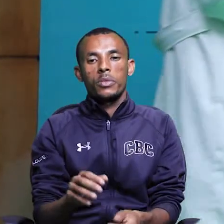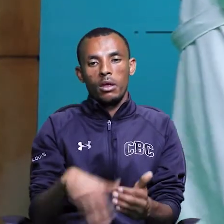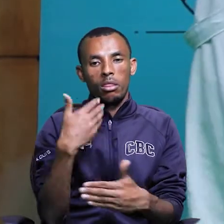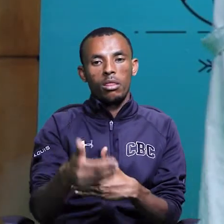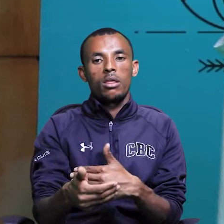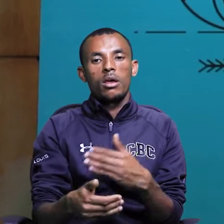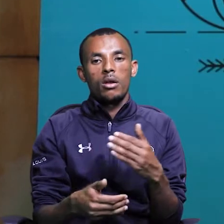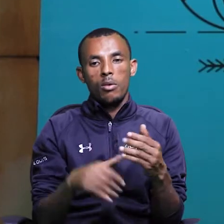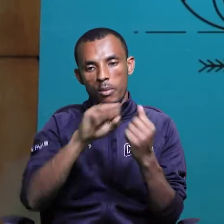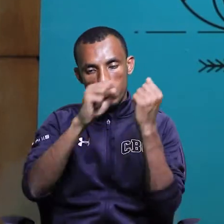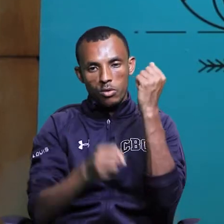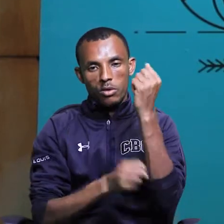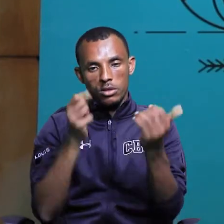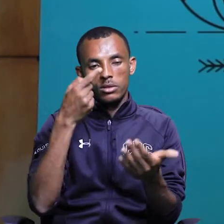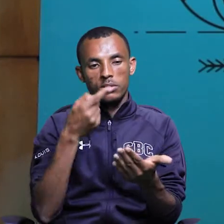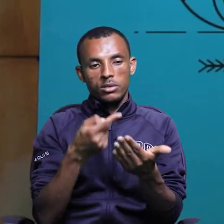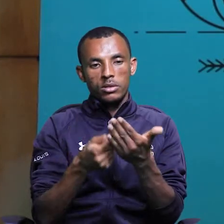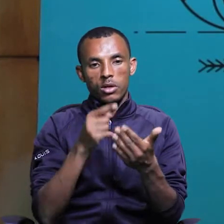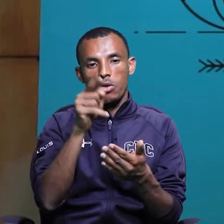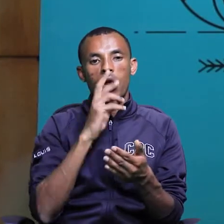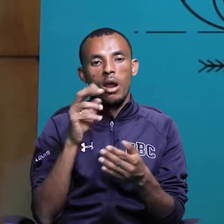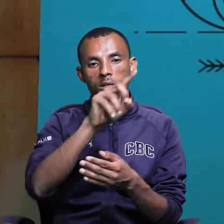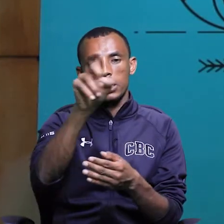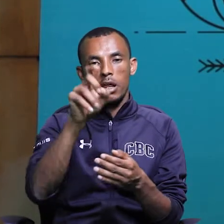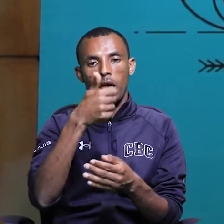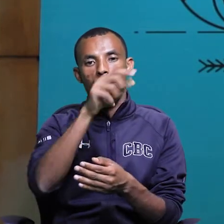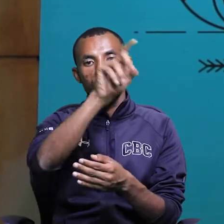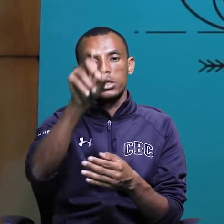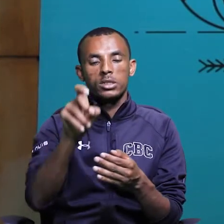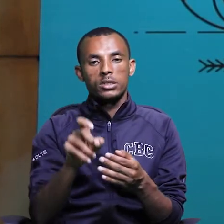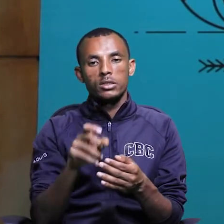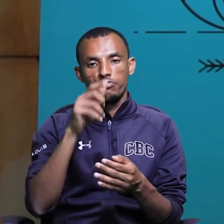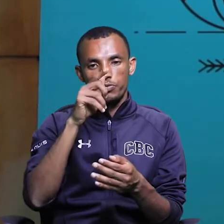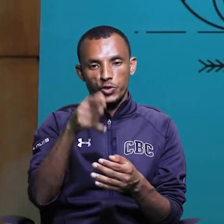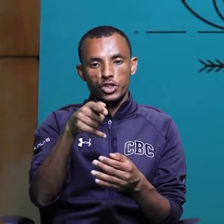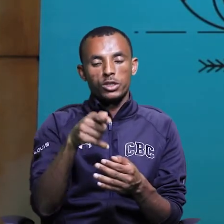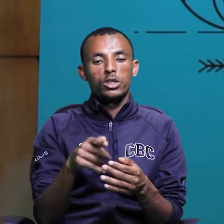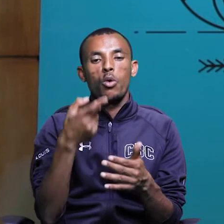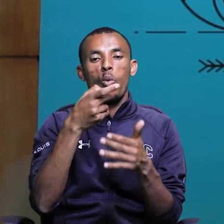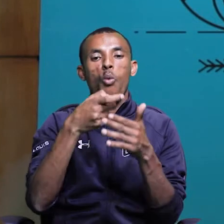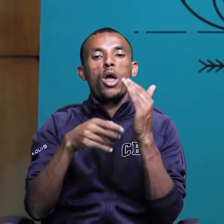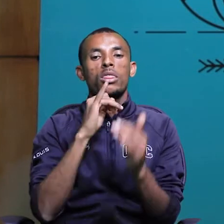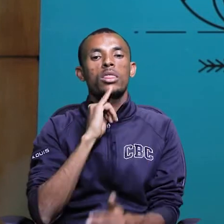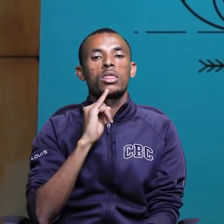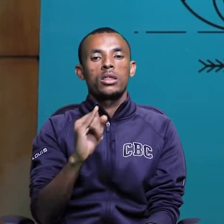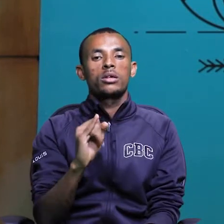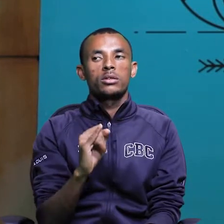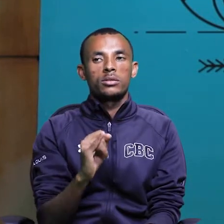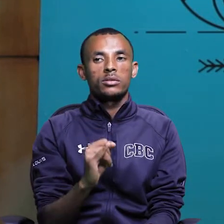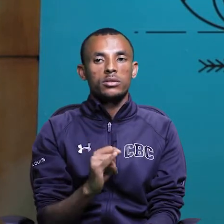Then, based on this one, you are asked a question. What